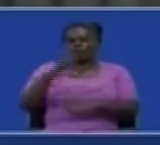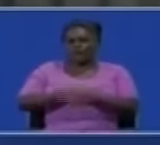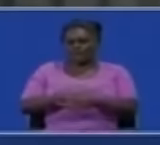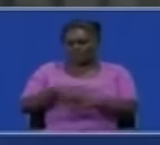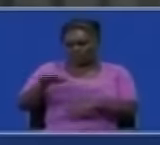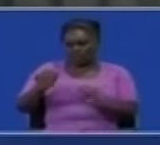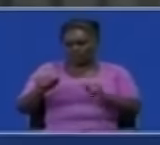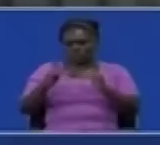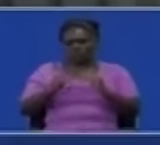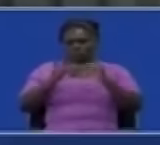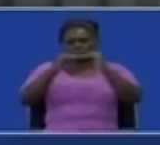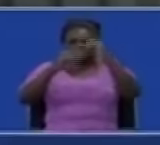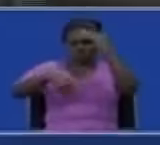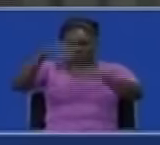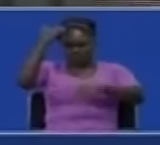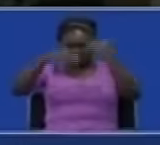ambayo itamweka.